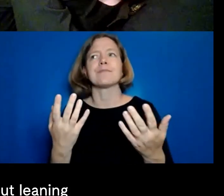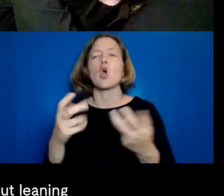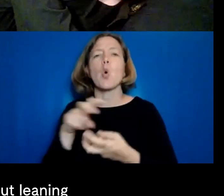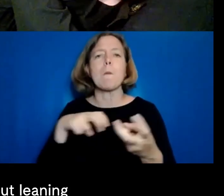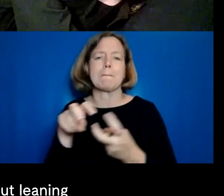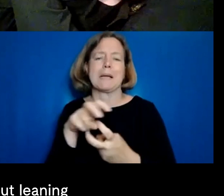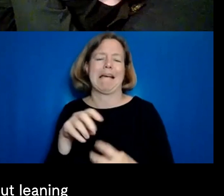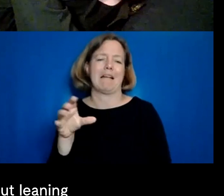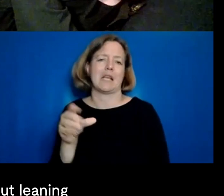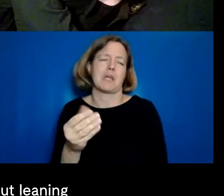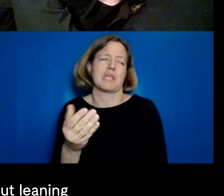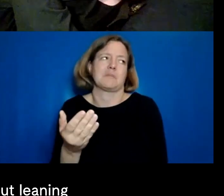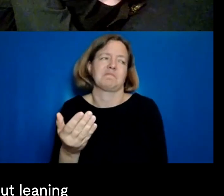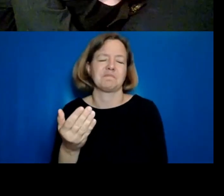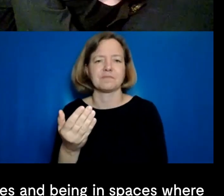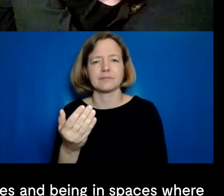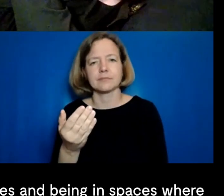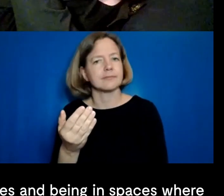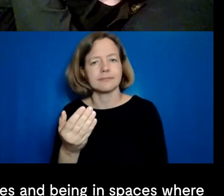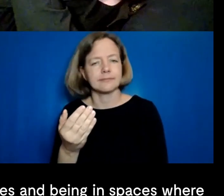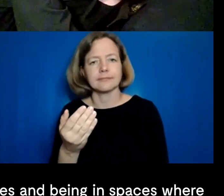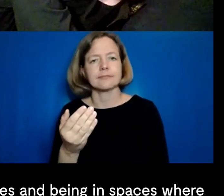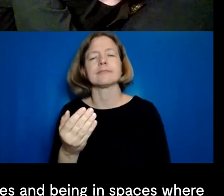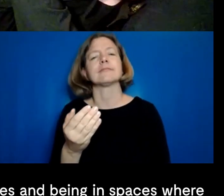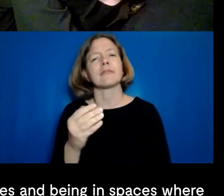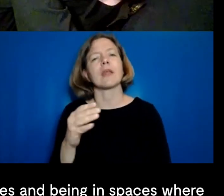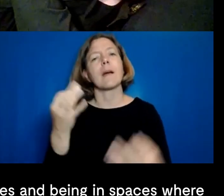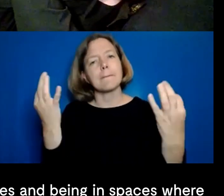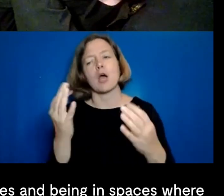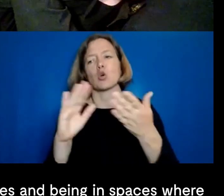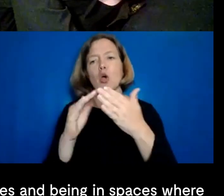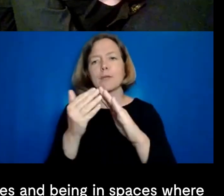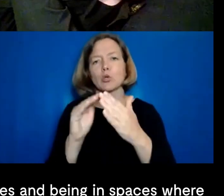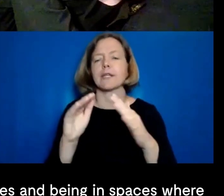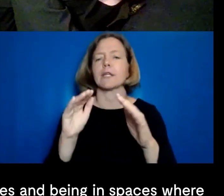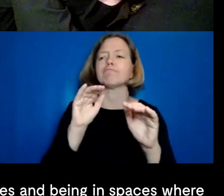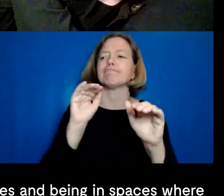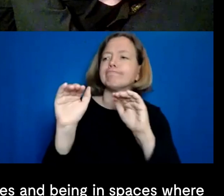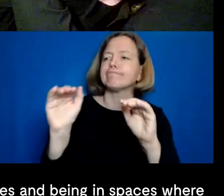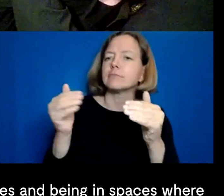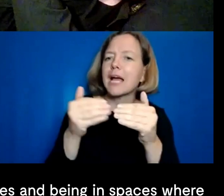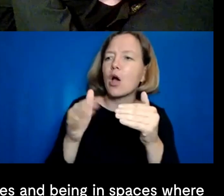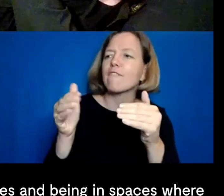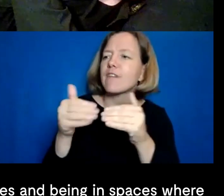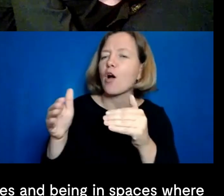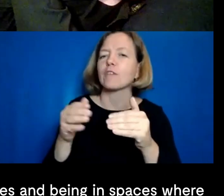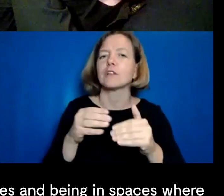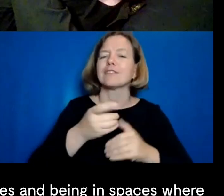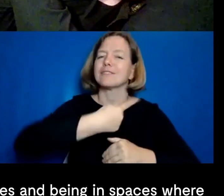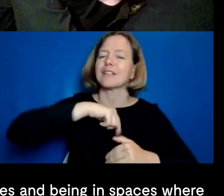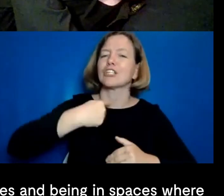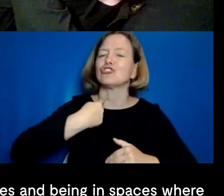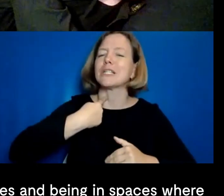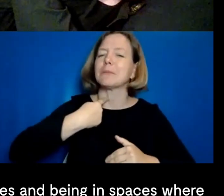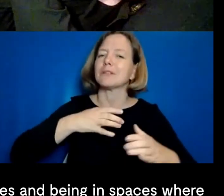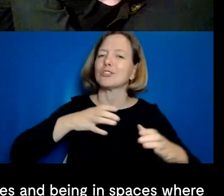into these communities and making collectivizing our voices, and